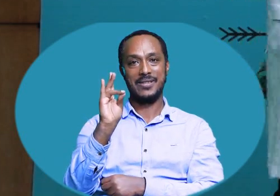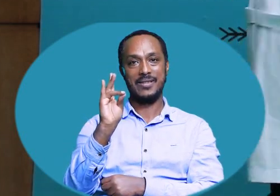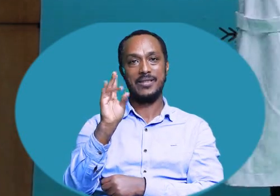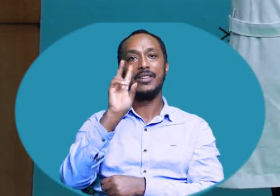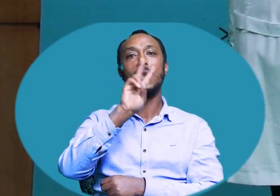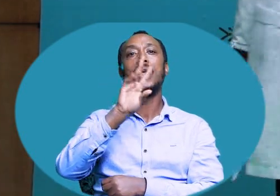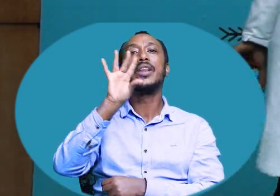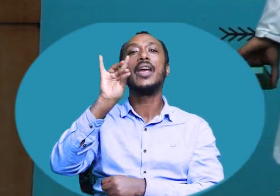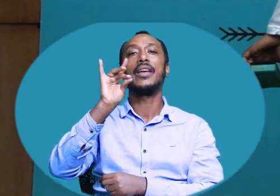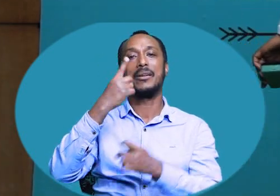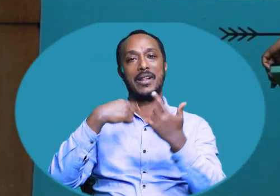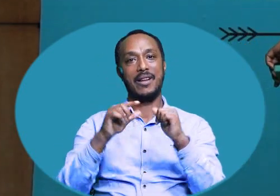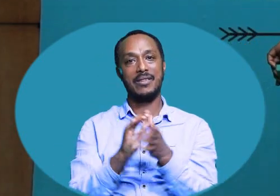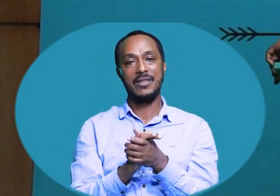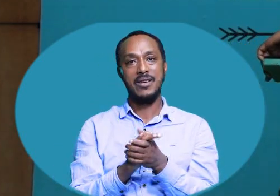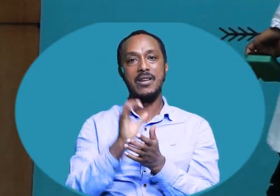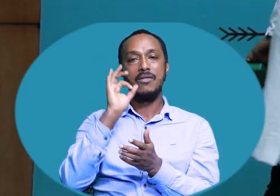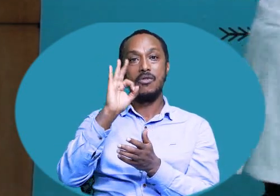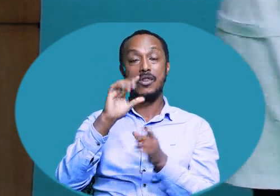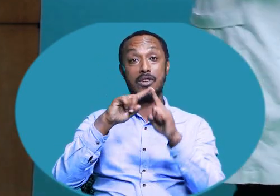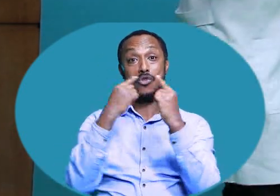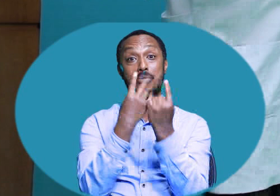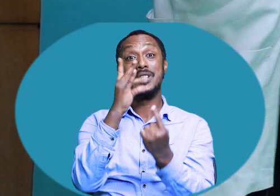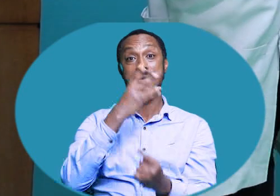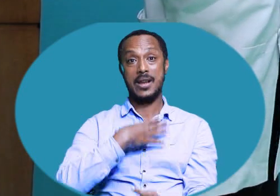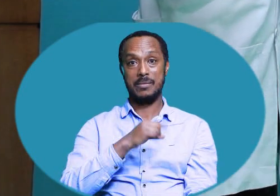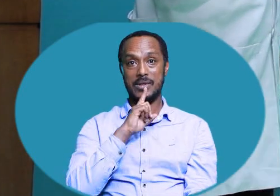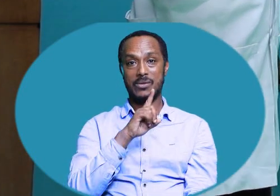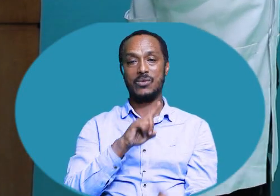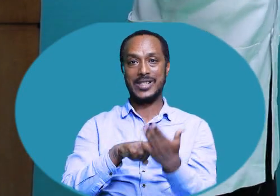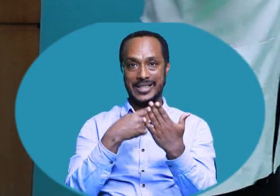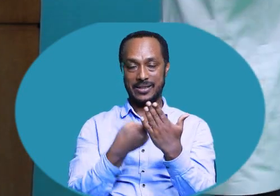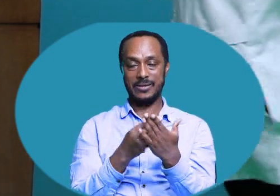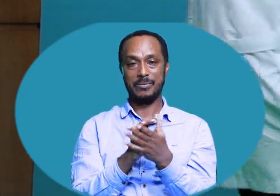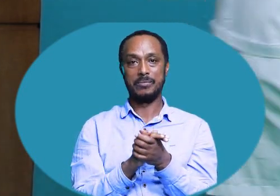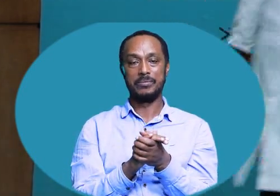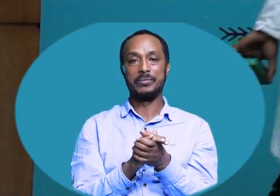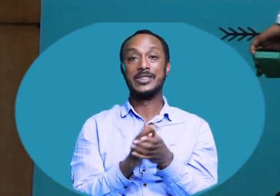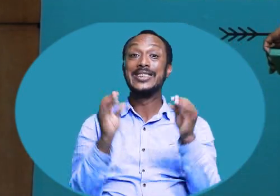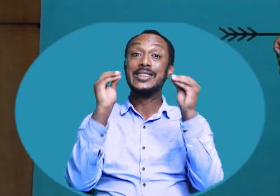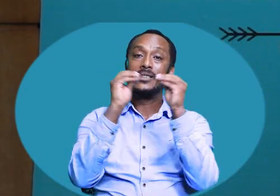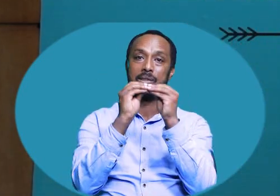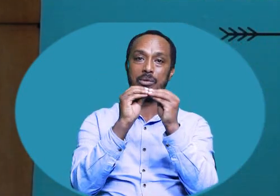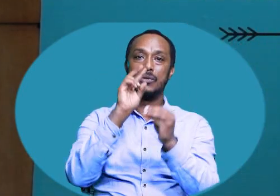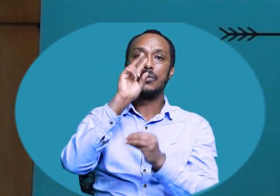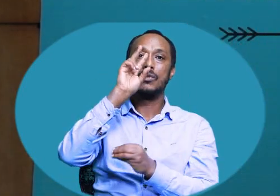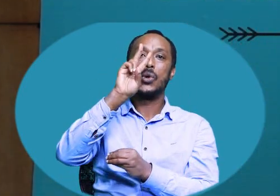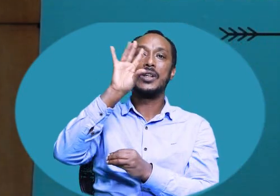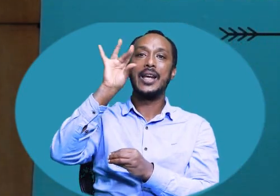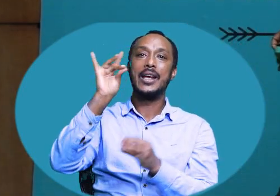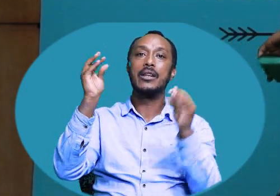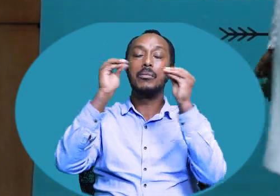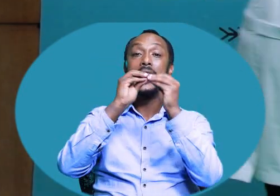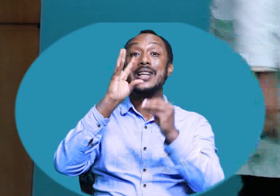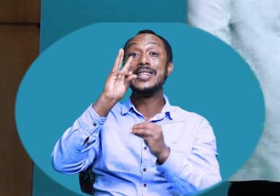4 fluorine. Therefore, 4 times how much? 7. 4 times 7,